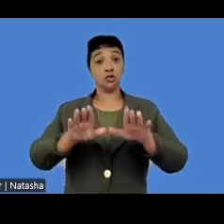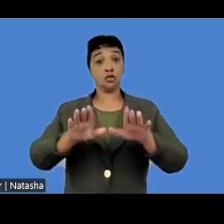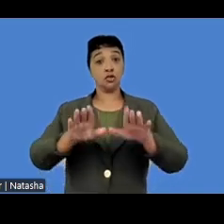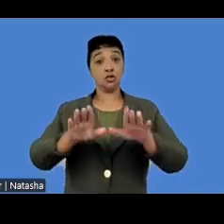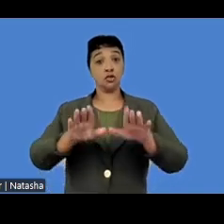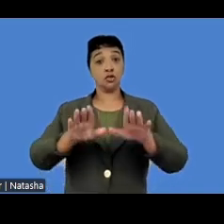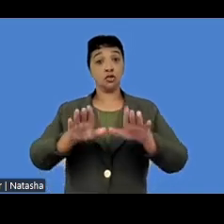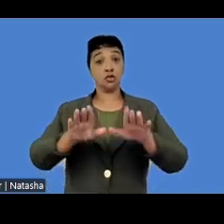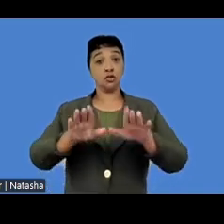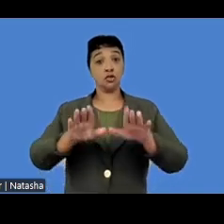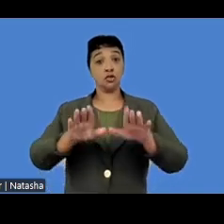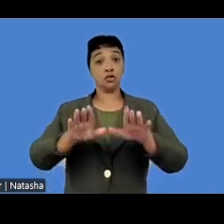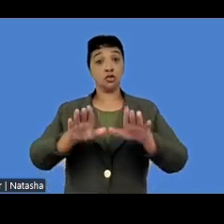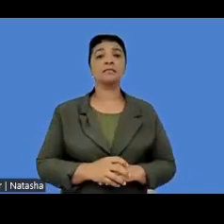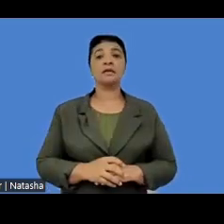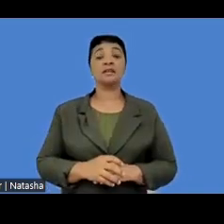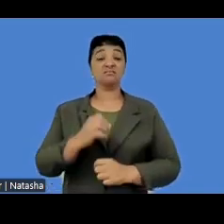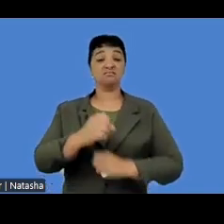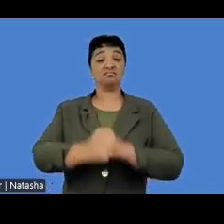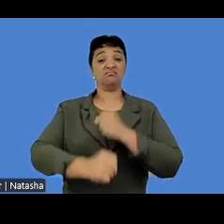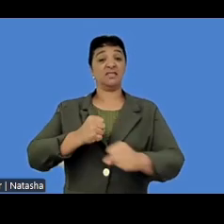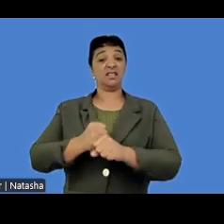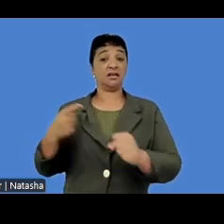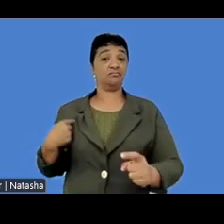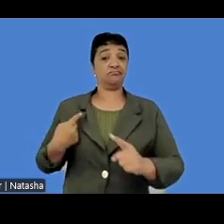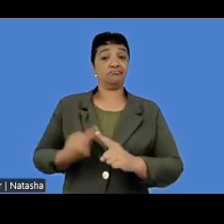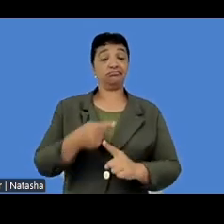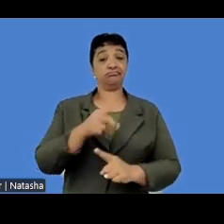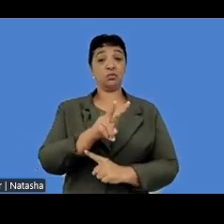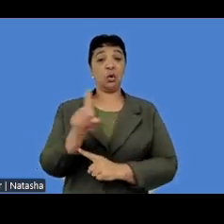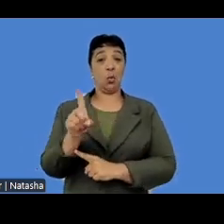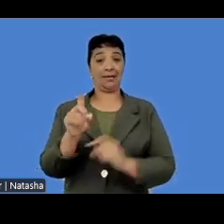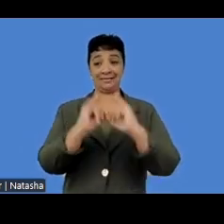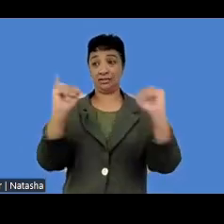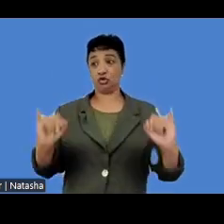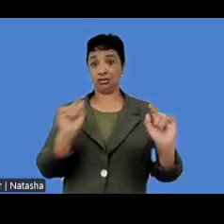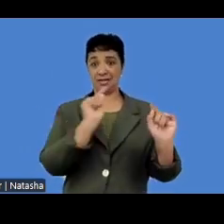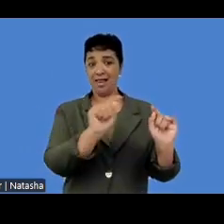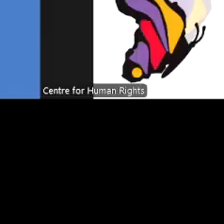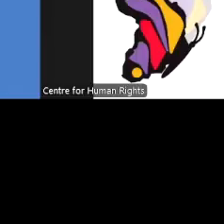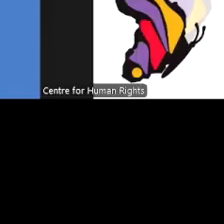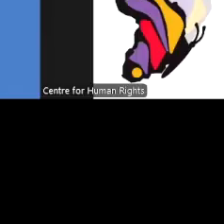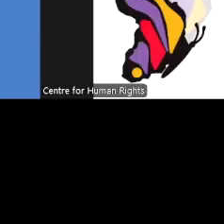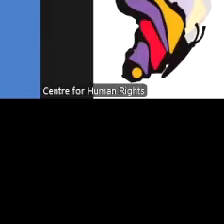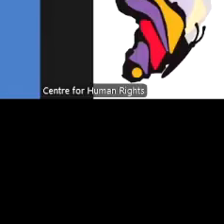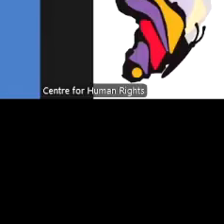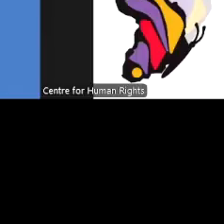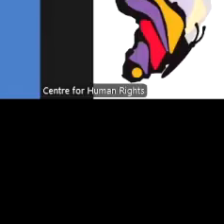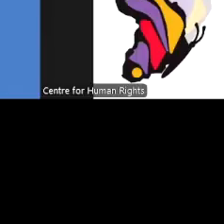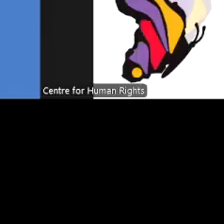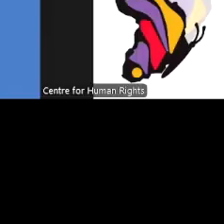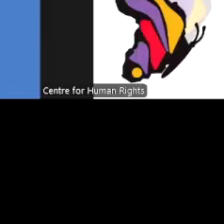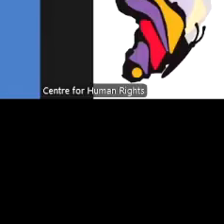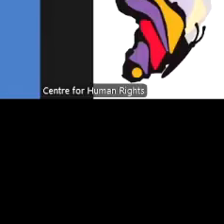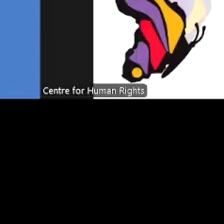institutions. Due to the institutions for such individuals remain under constant threat of deportation.